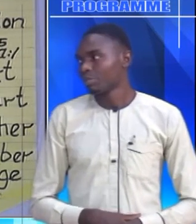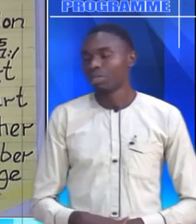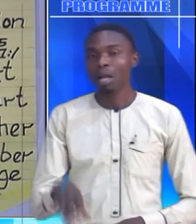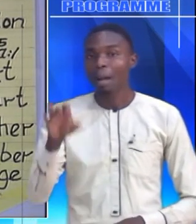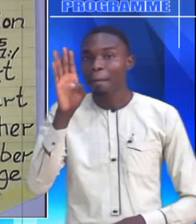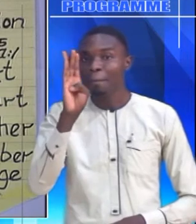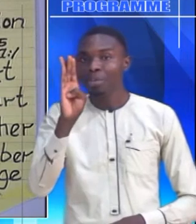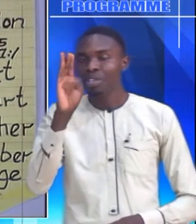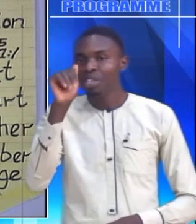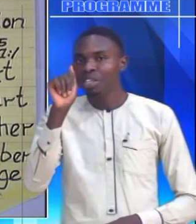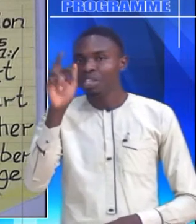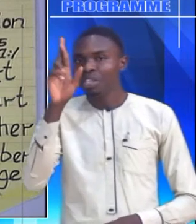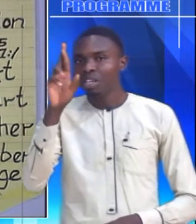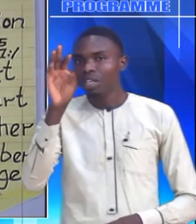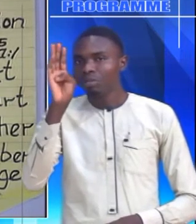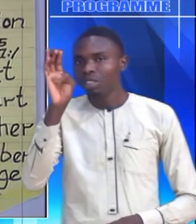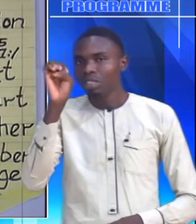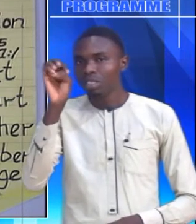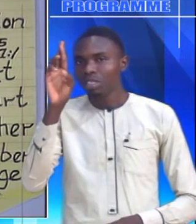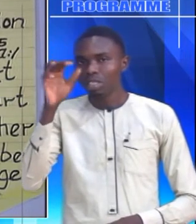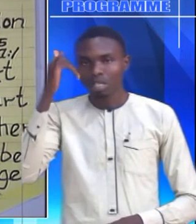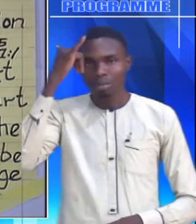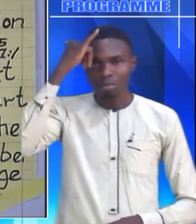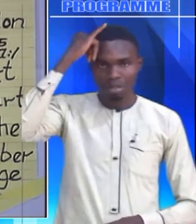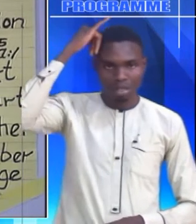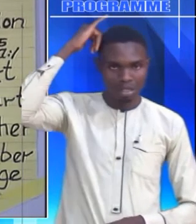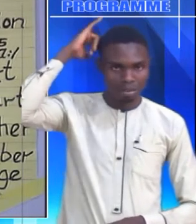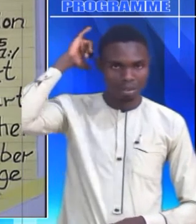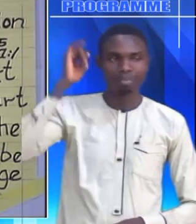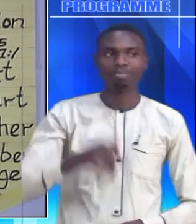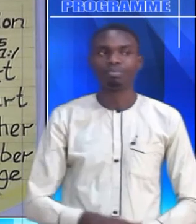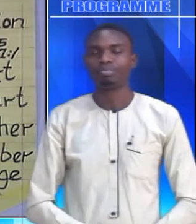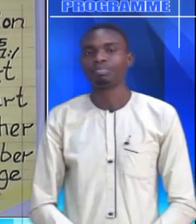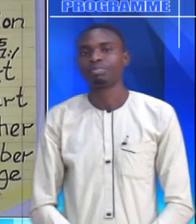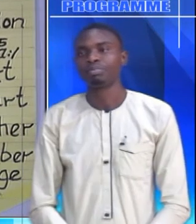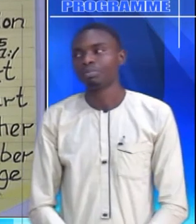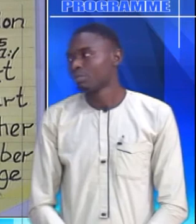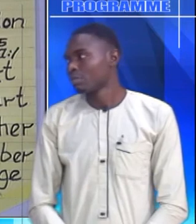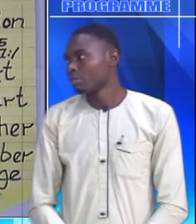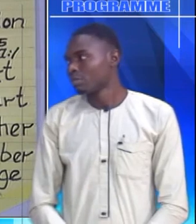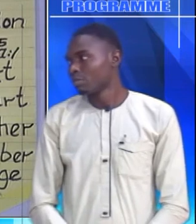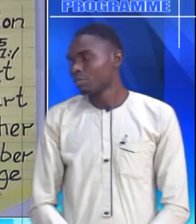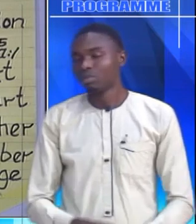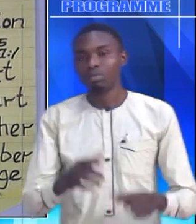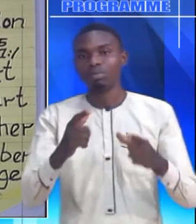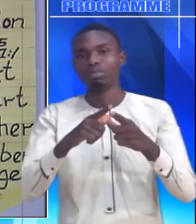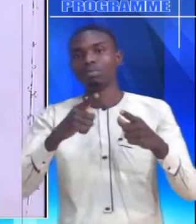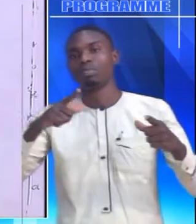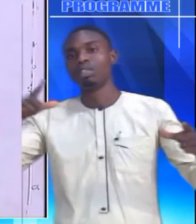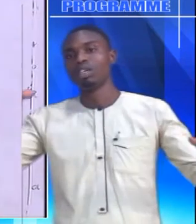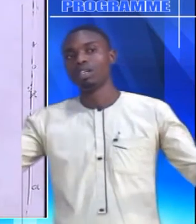BAR. BER. Baba. Baba. And the last one is what? Large. Further example of